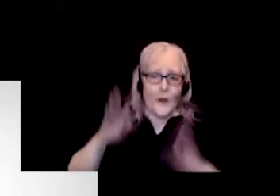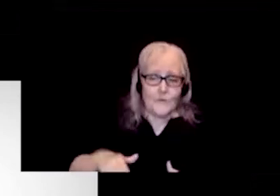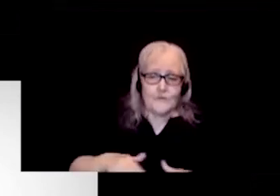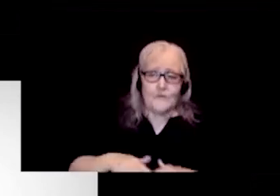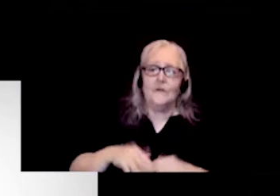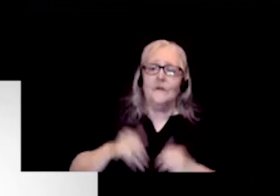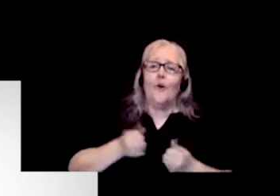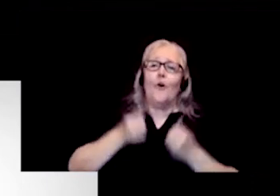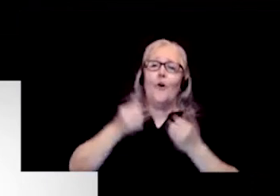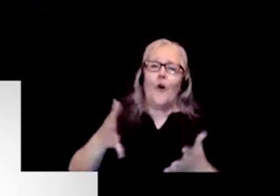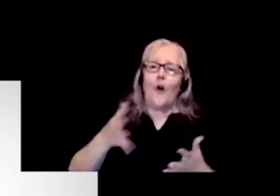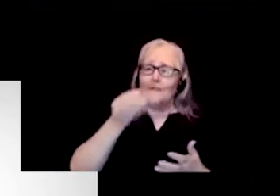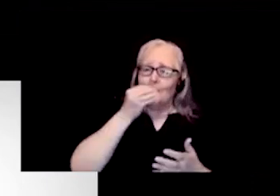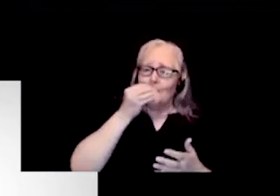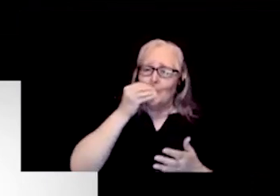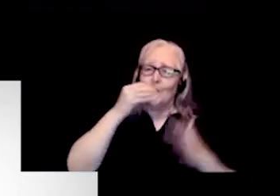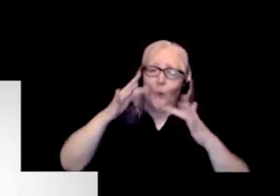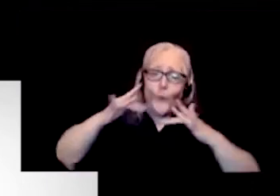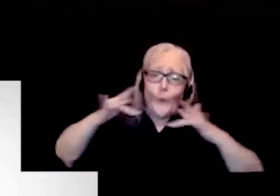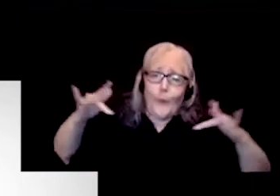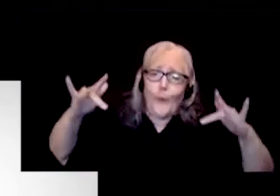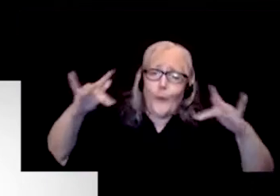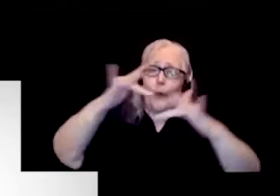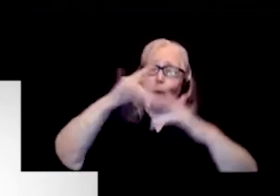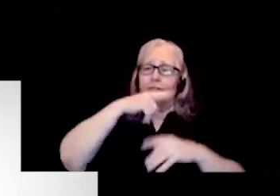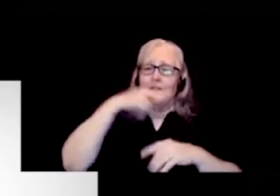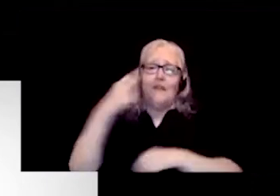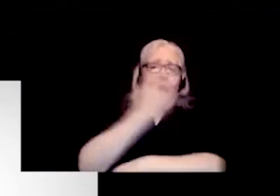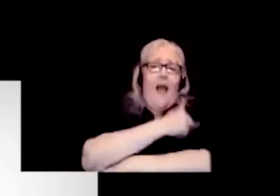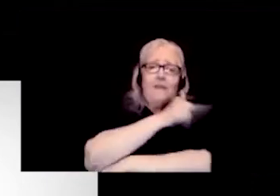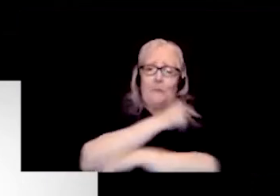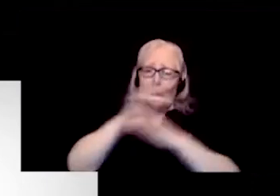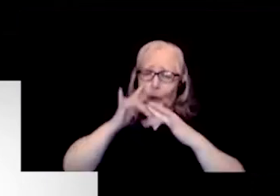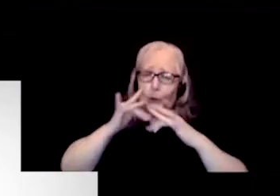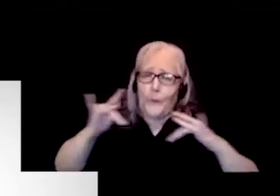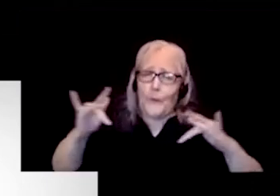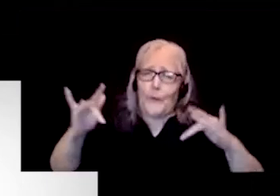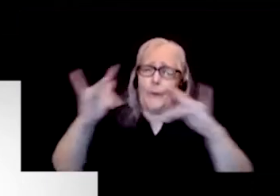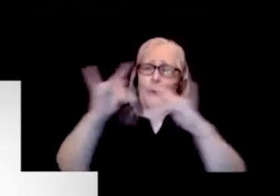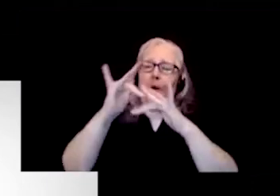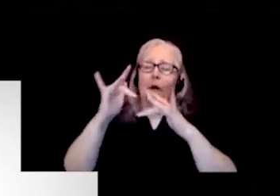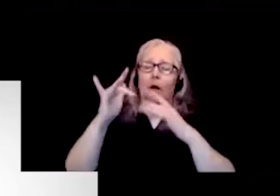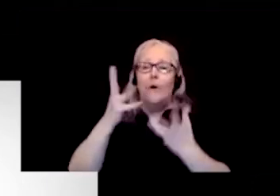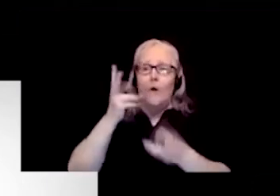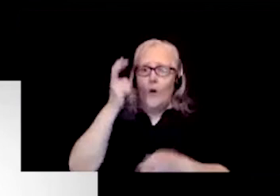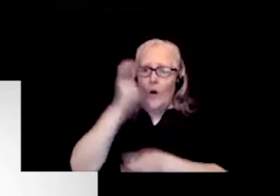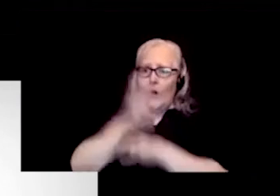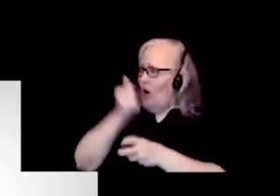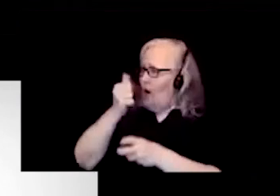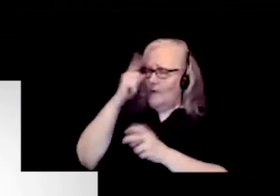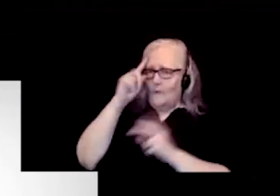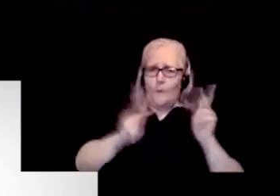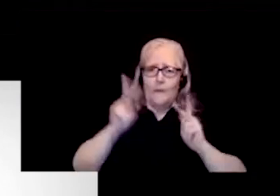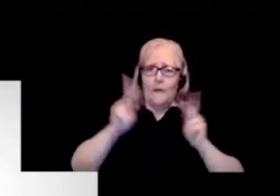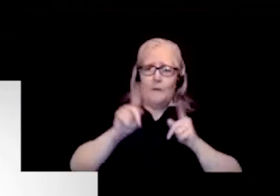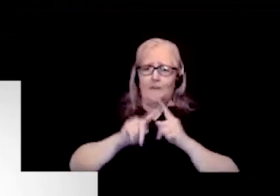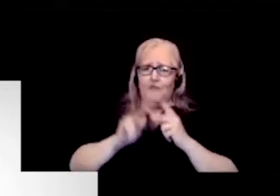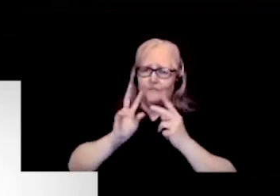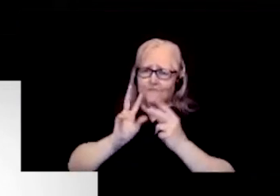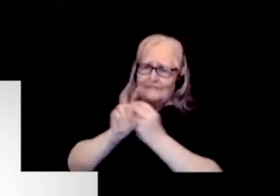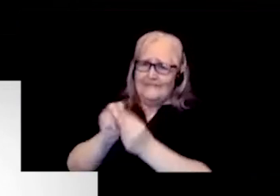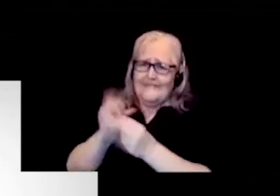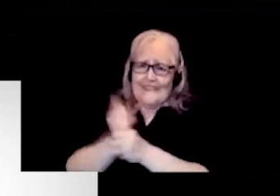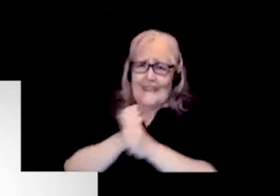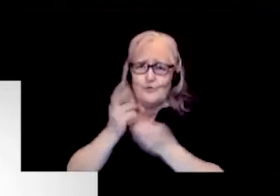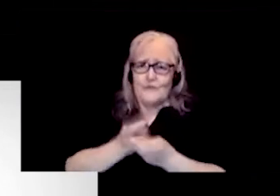and pharmacy deserts in these communities, making it more difficult to access resources to improve health and maintain